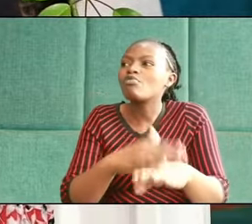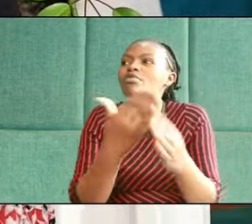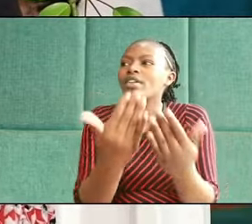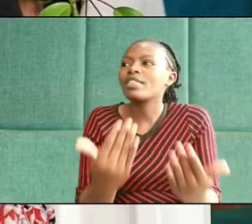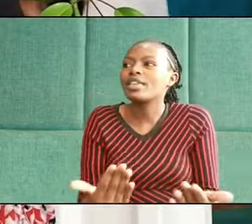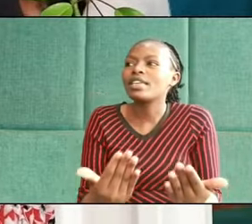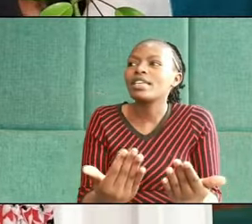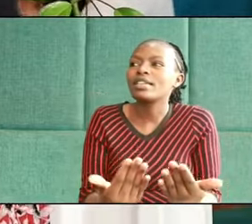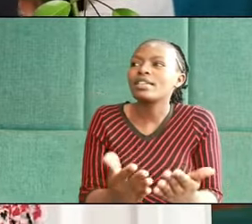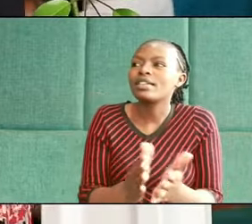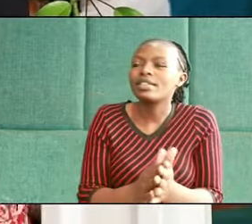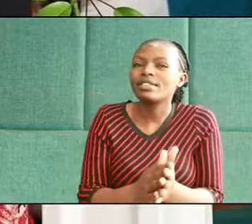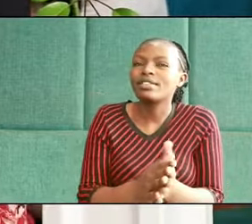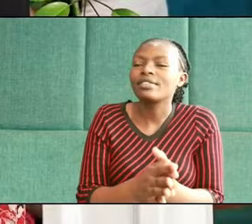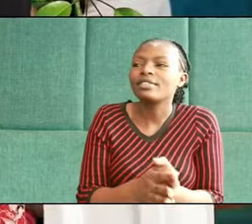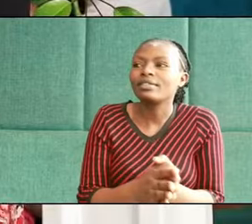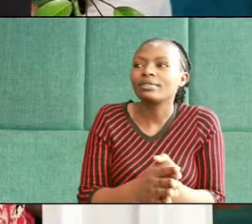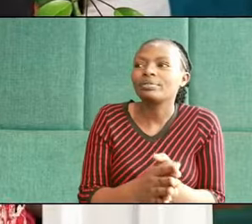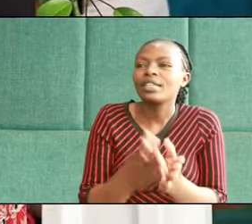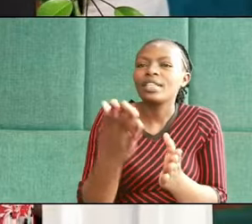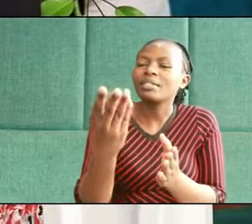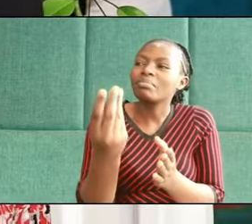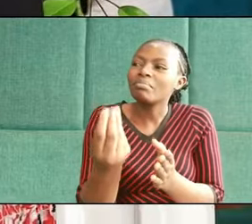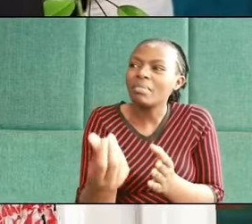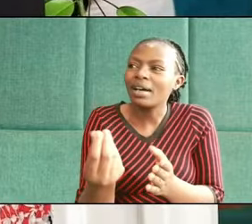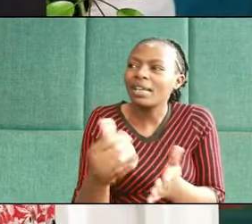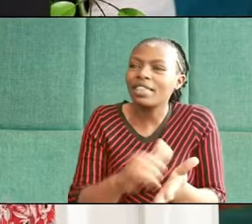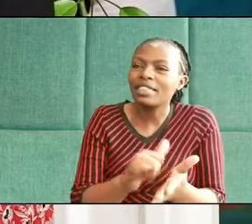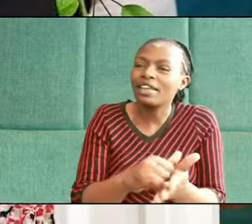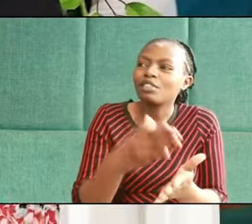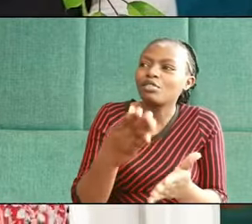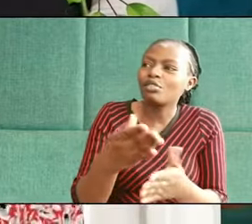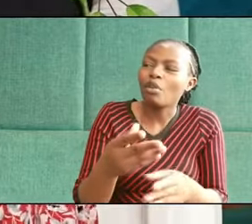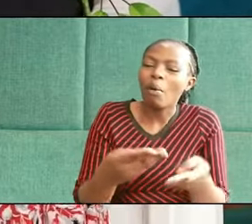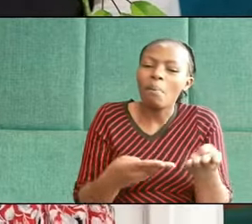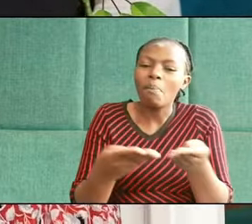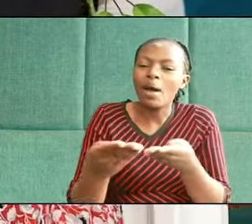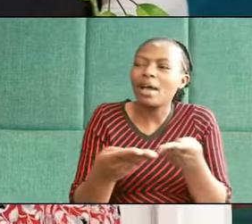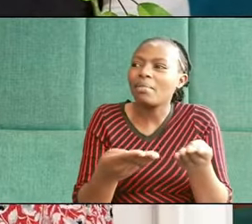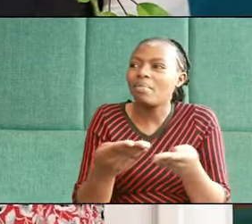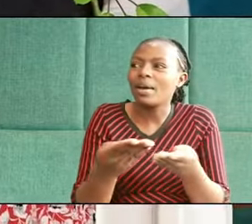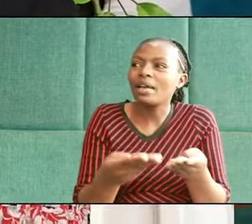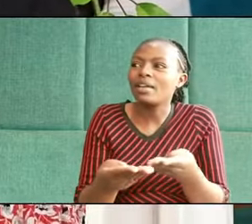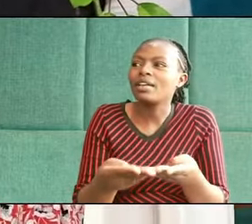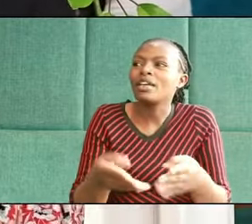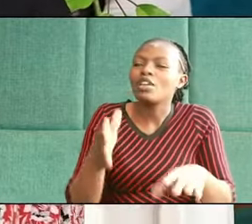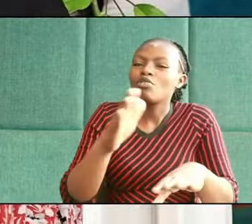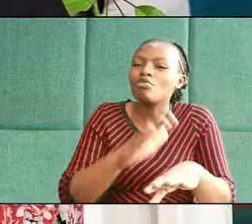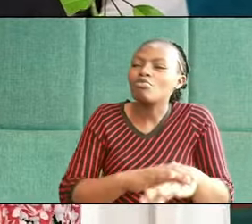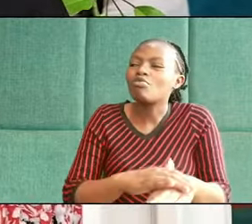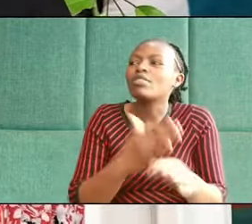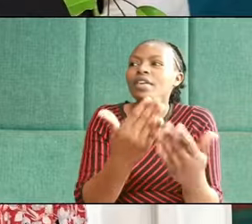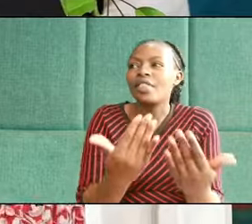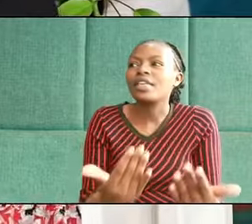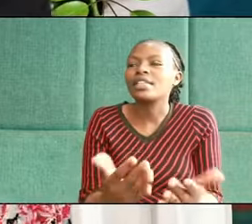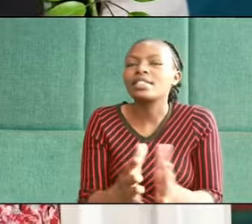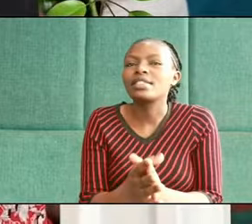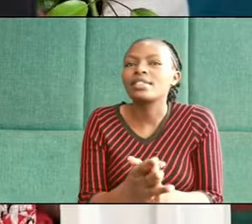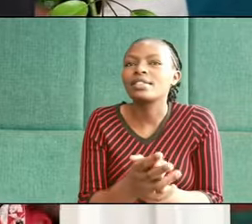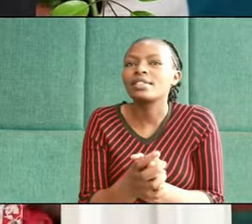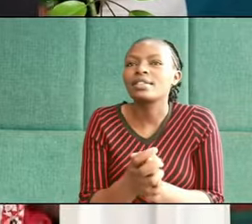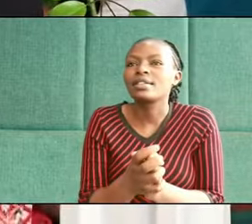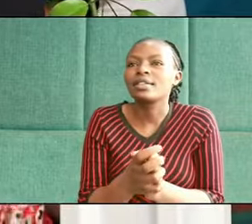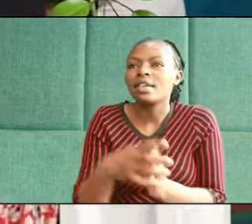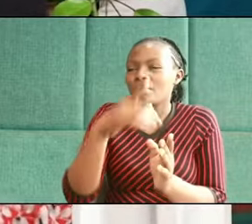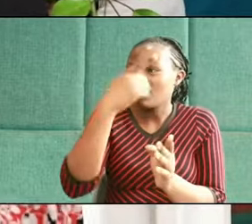it? Mine. Yes, you are able to buy some good merits, good things because